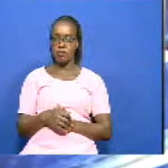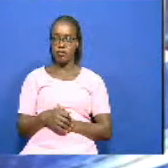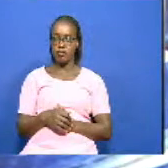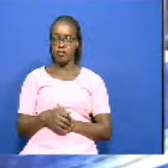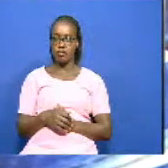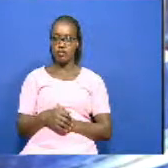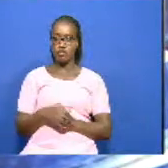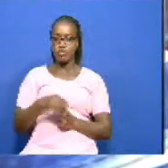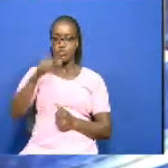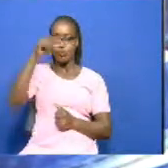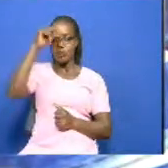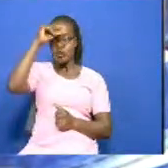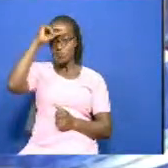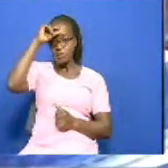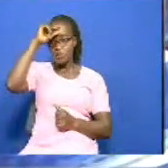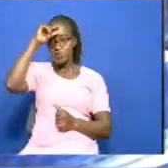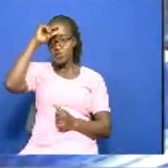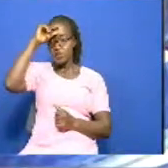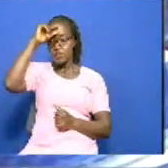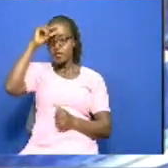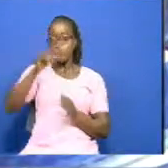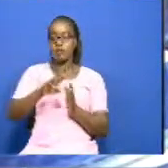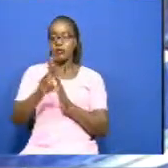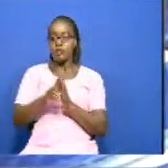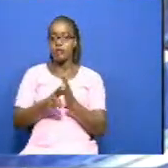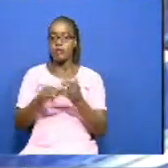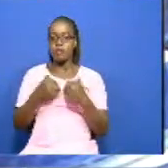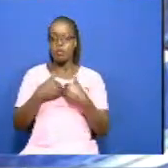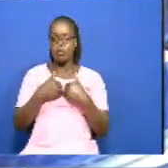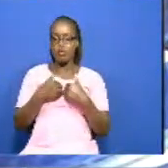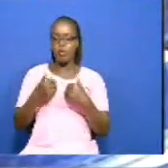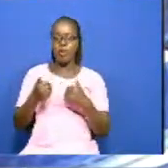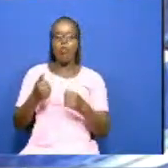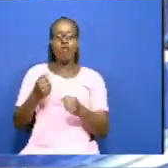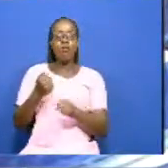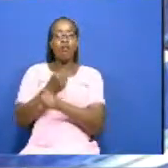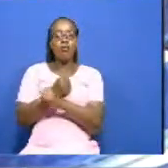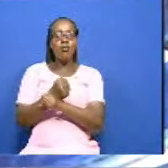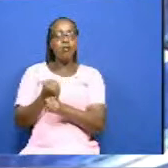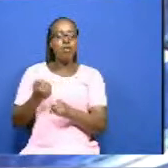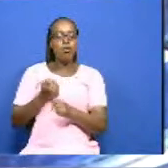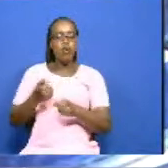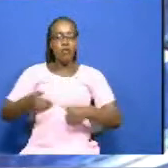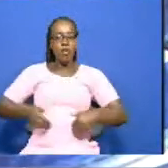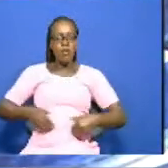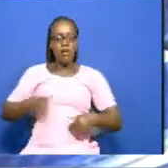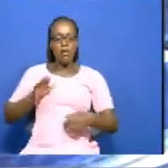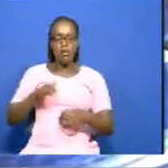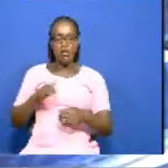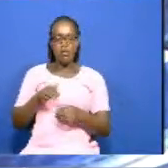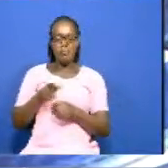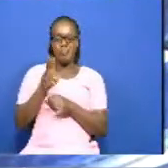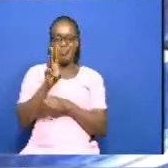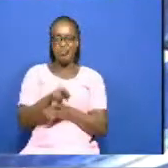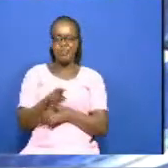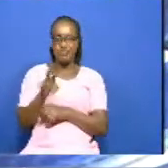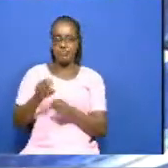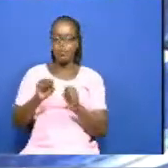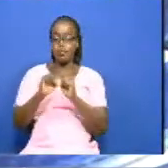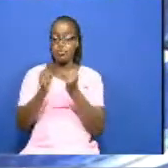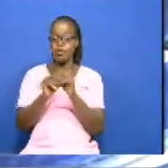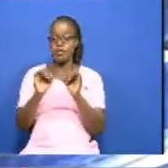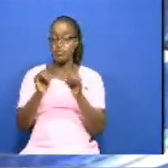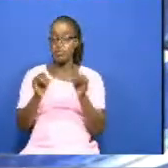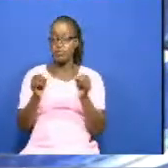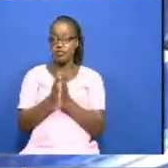The government has put in place measures to protect girls and young women against harassment on the social media space. Information